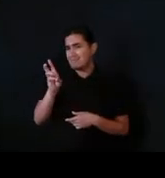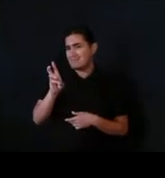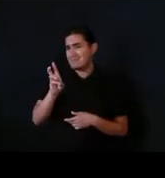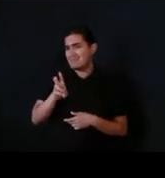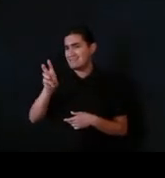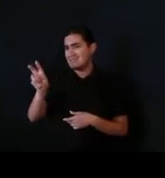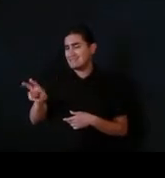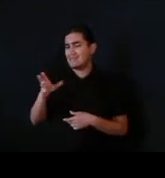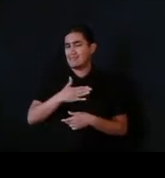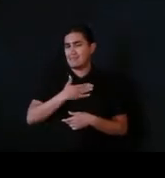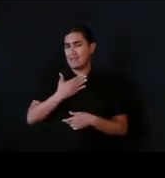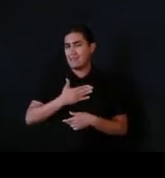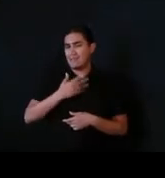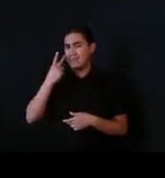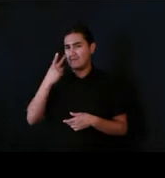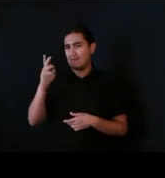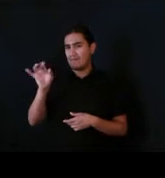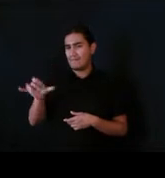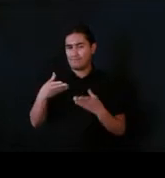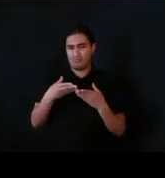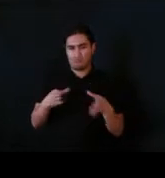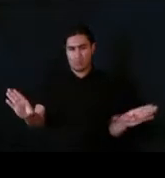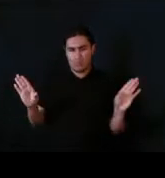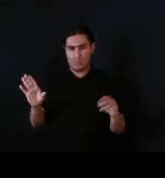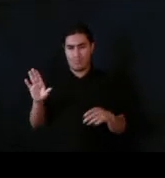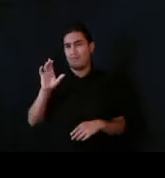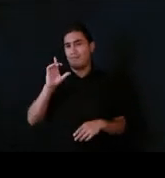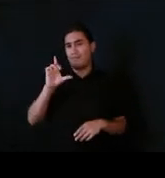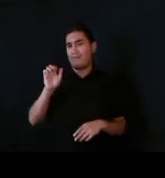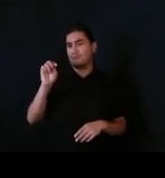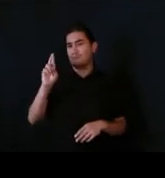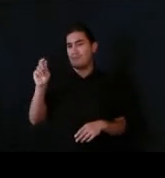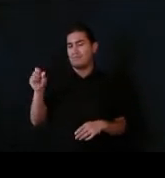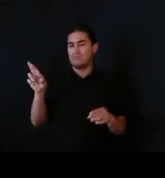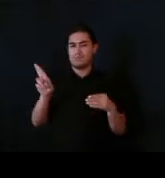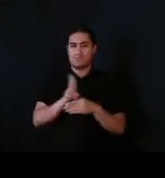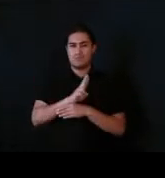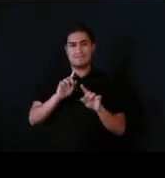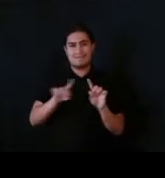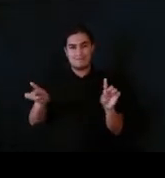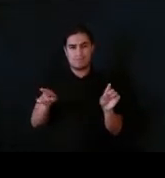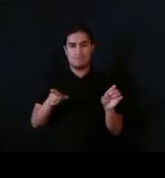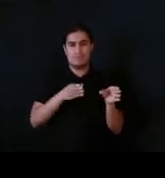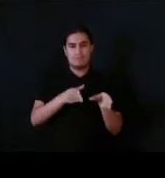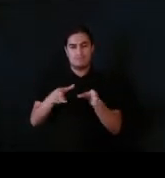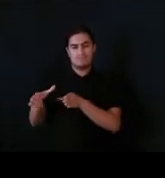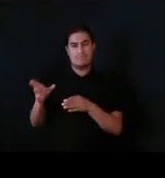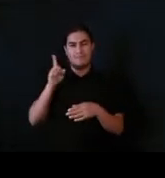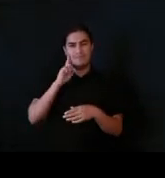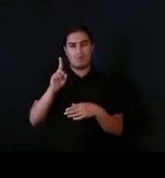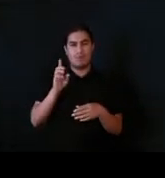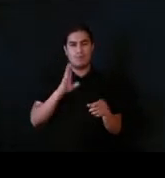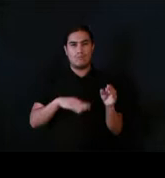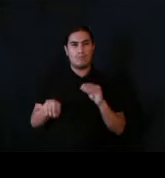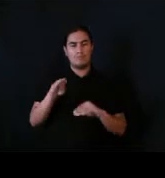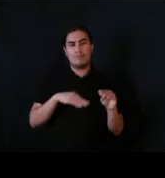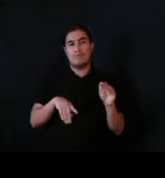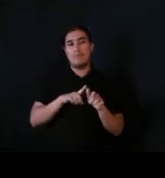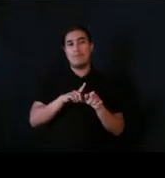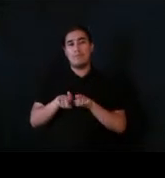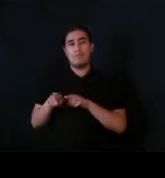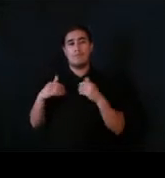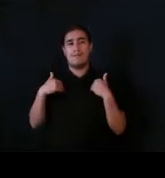really happy to see that and just in general caltrans moving towards multi-modality um and i just want to mention that we also have a